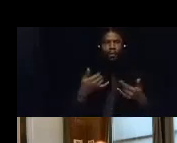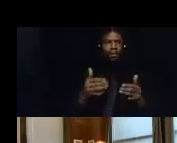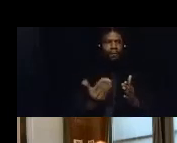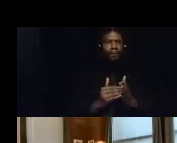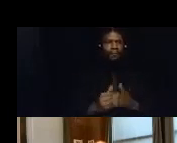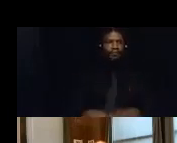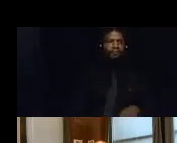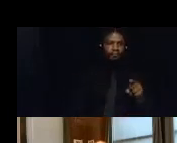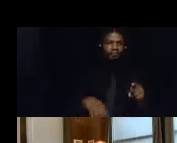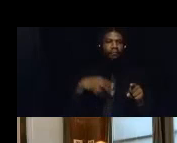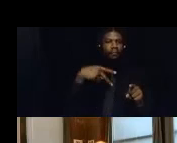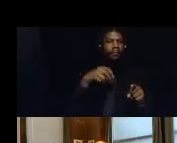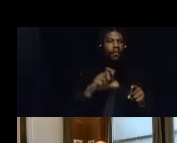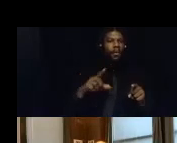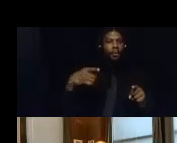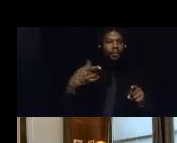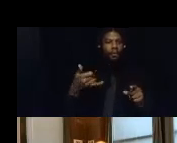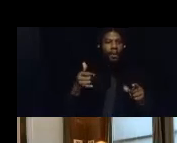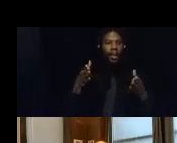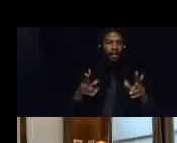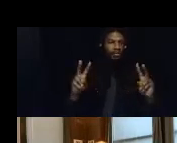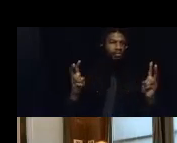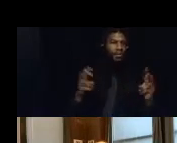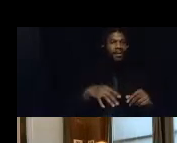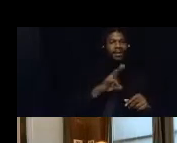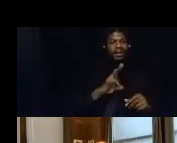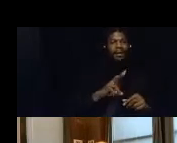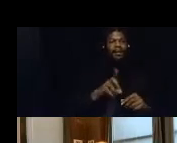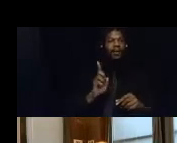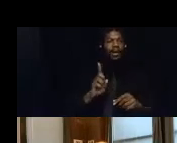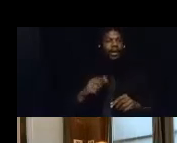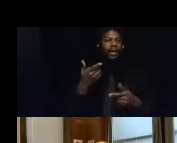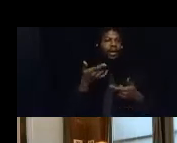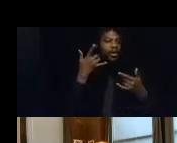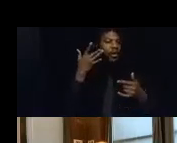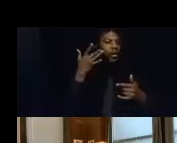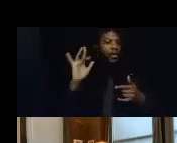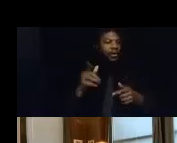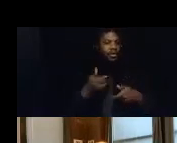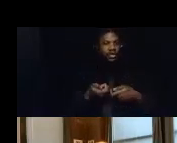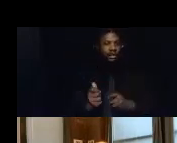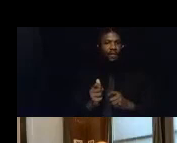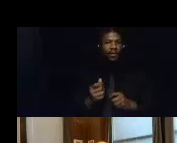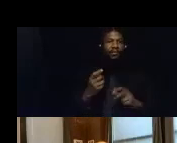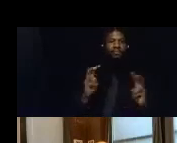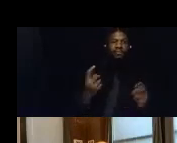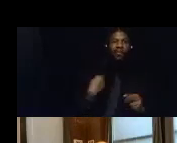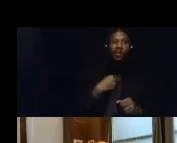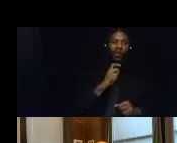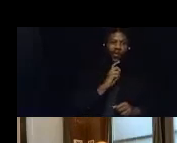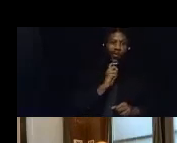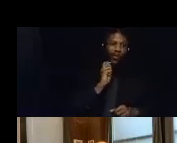The pool players, 7 at the golden shovel. We real cool, we